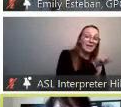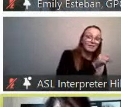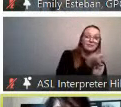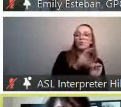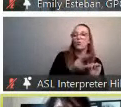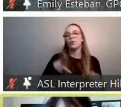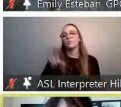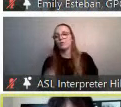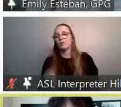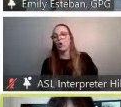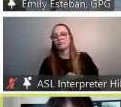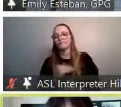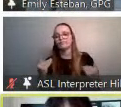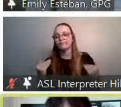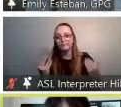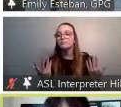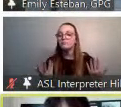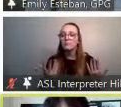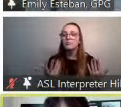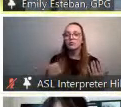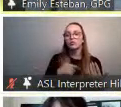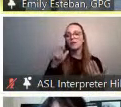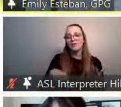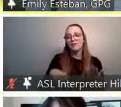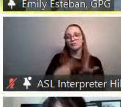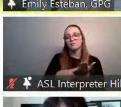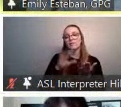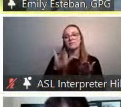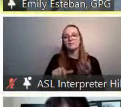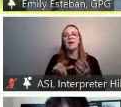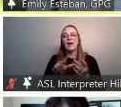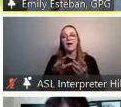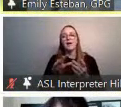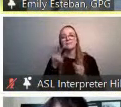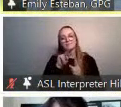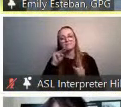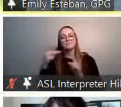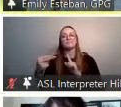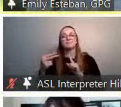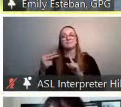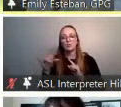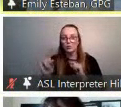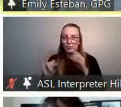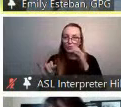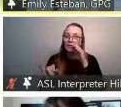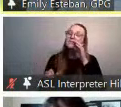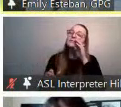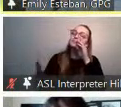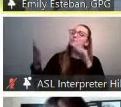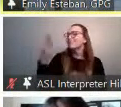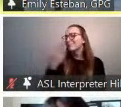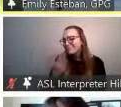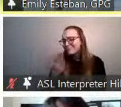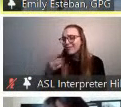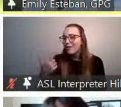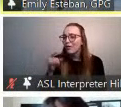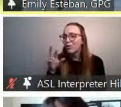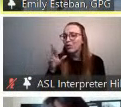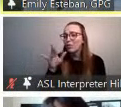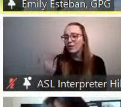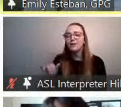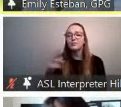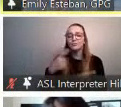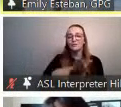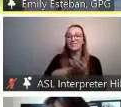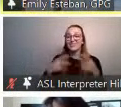from that vantage point. Great point, Gloria. Thank you for grounding us additionally in kind of the physical implications, how you